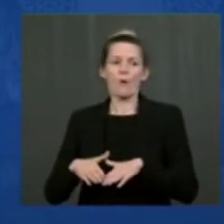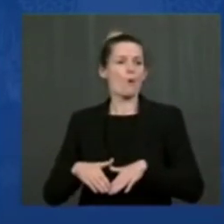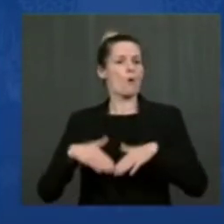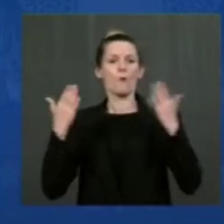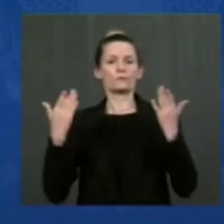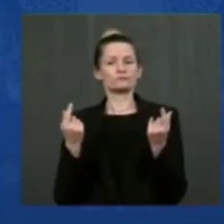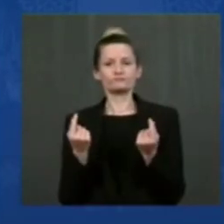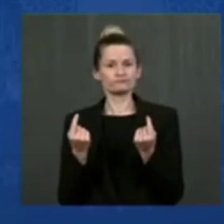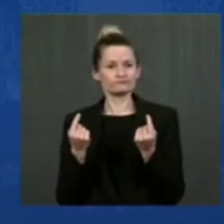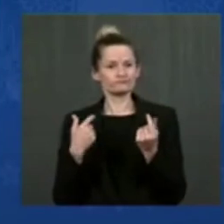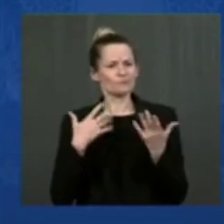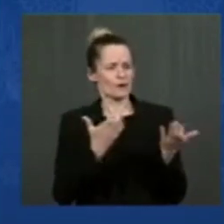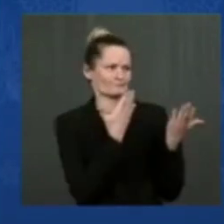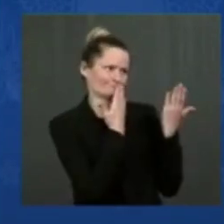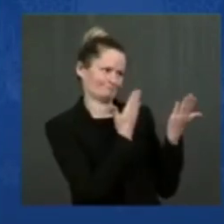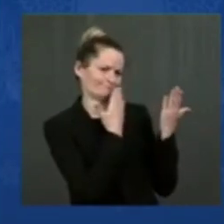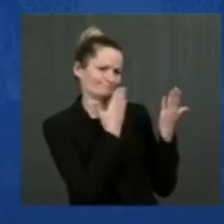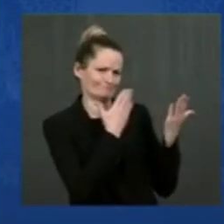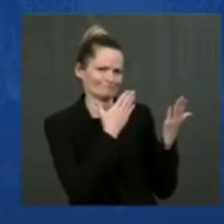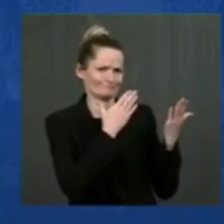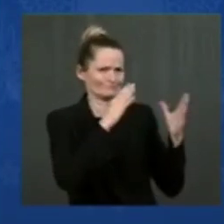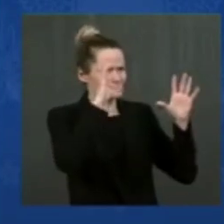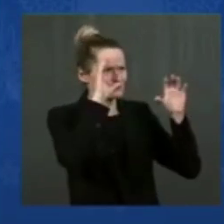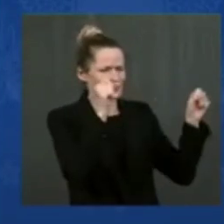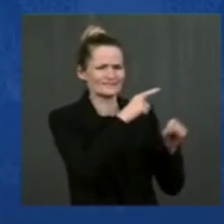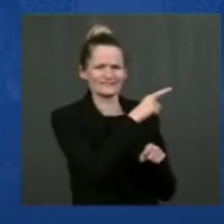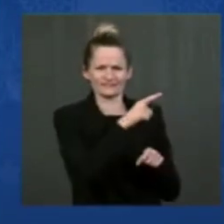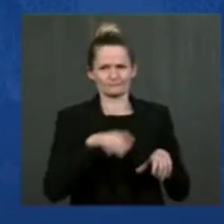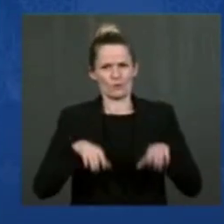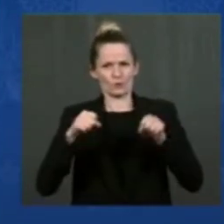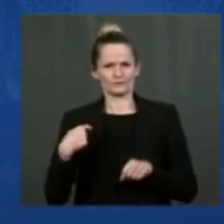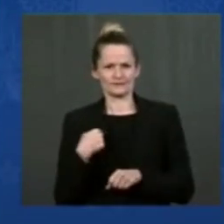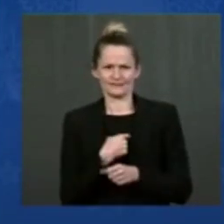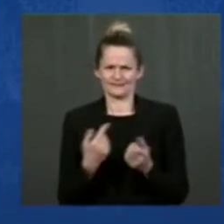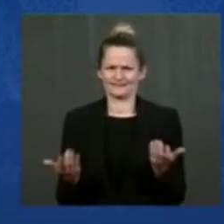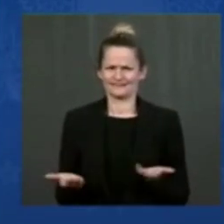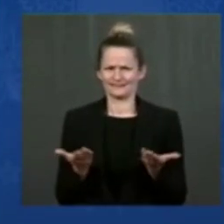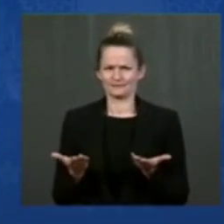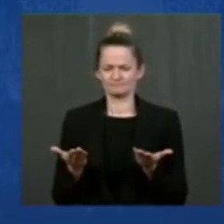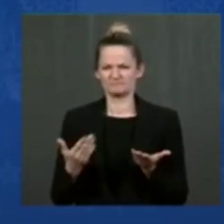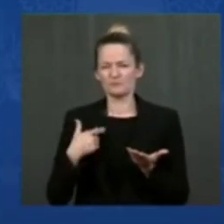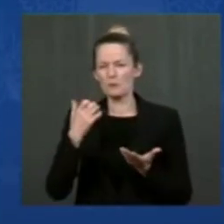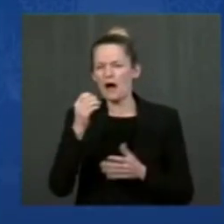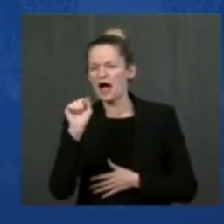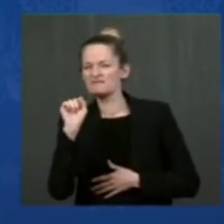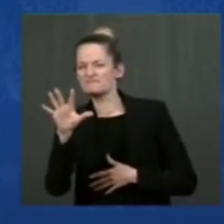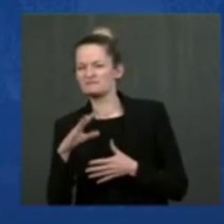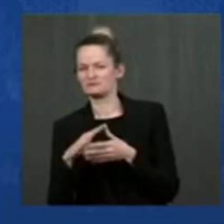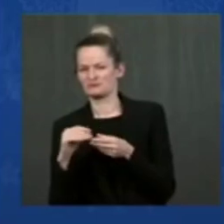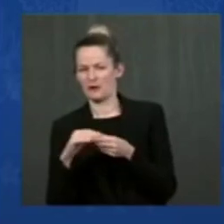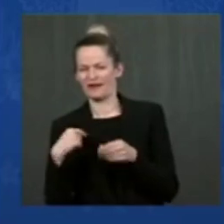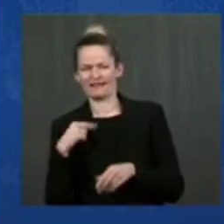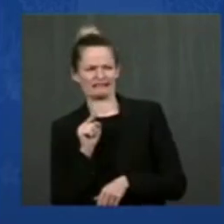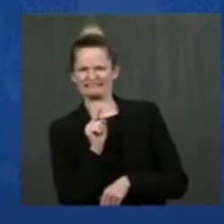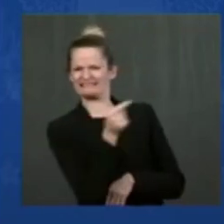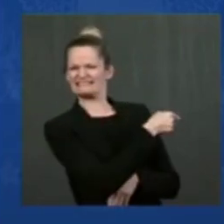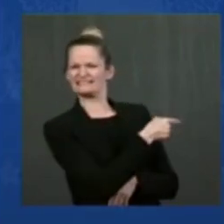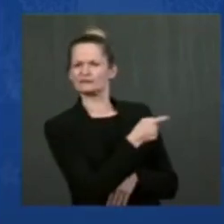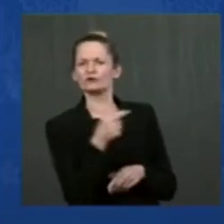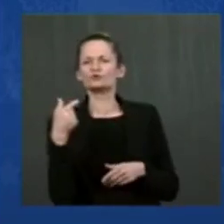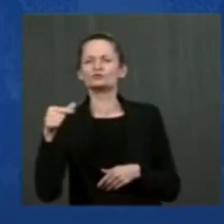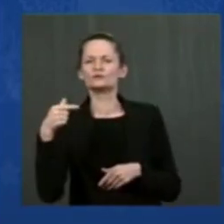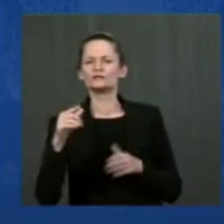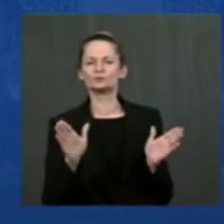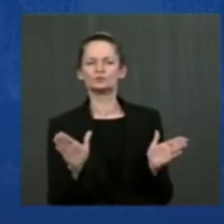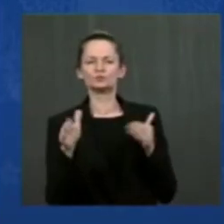tell you a quick story. We were just back in the green room, and the president was talking to President Schuler and Jocelyn, and he